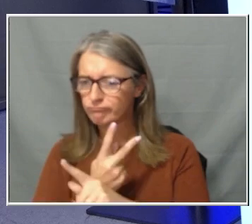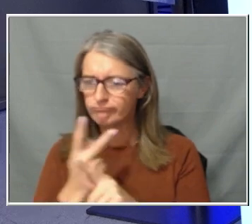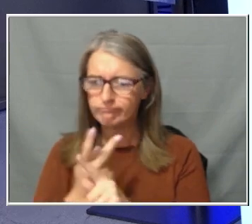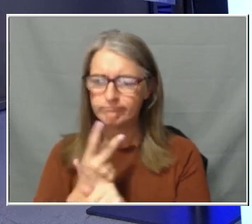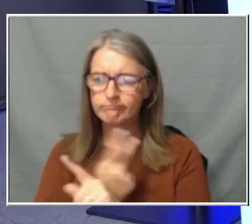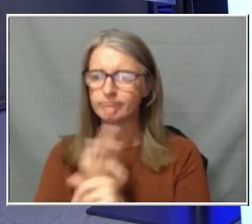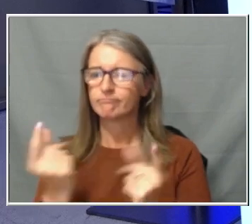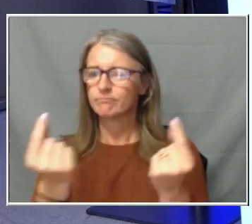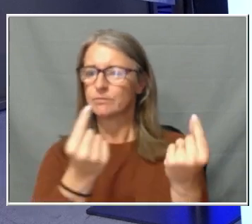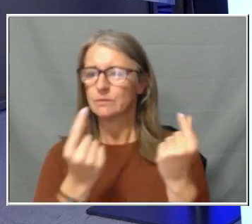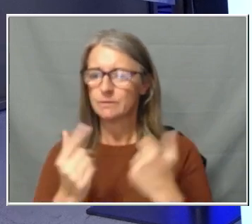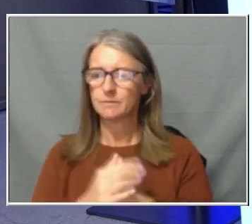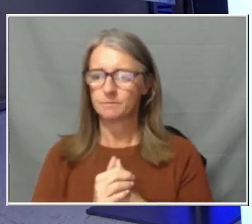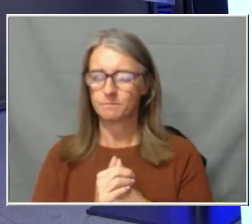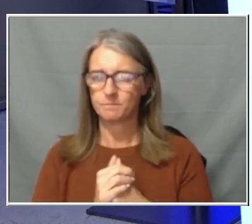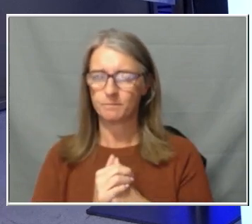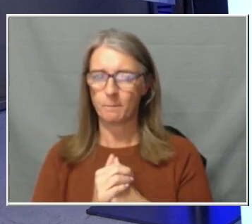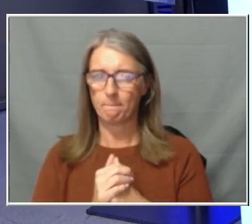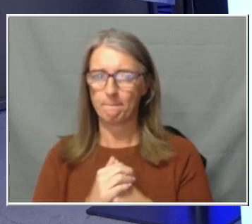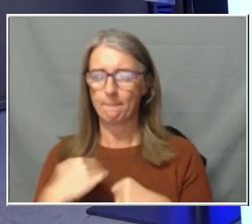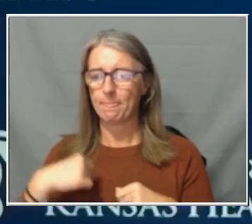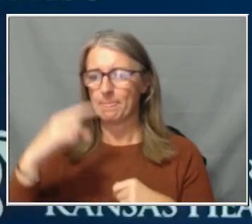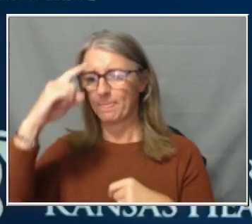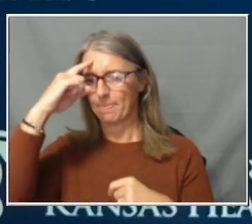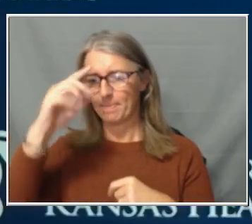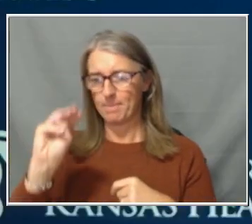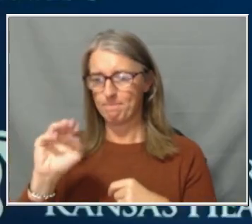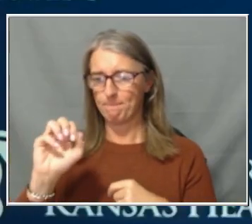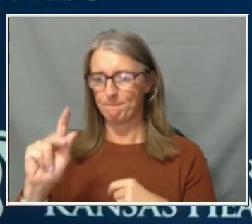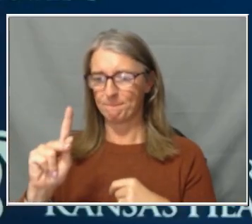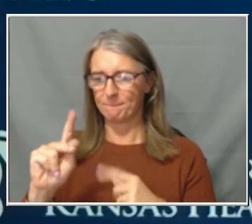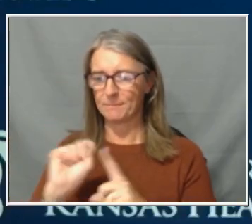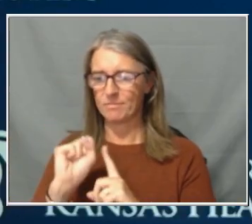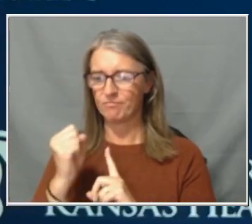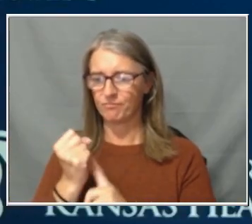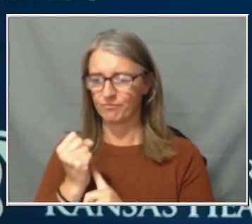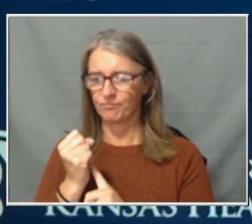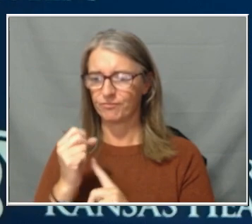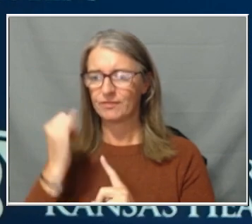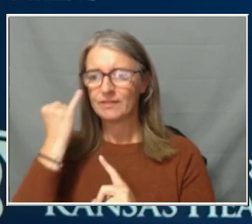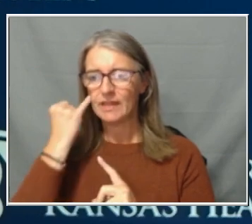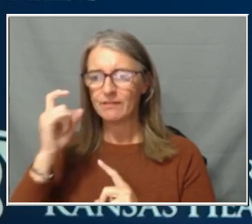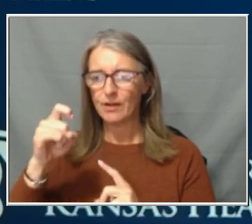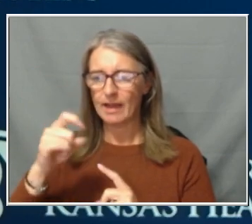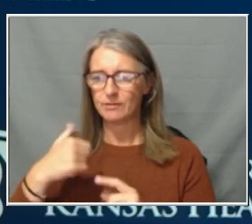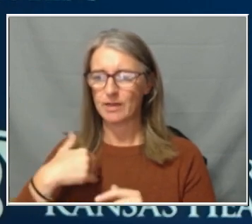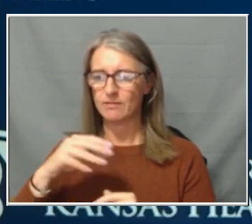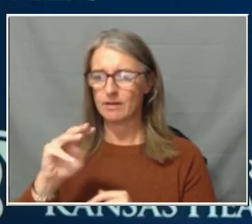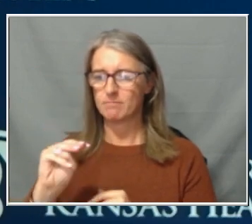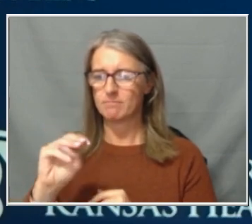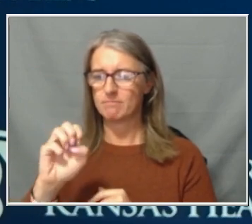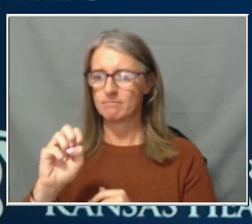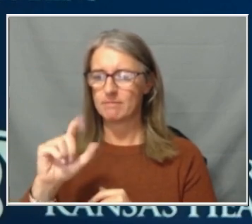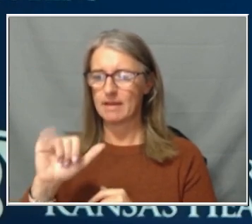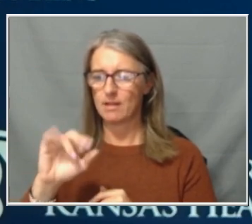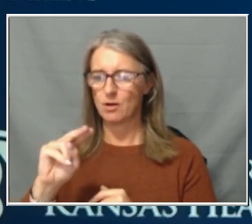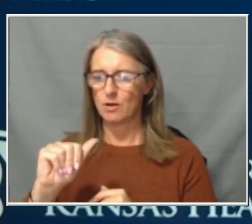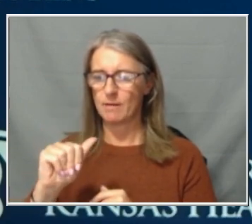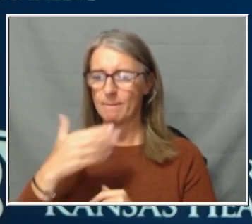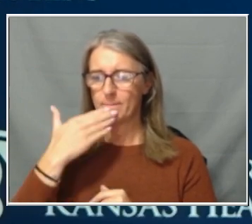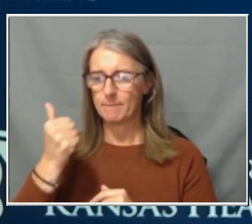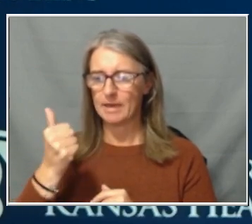he was going to go next? Right. I think with Mark's case, again, if you have to have melanoma, I think it's a lot better to have